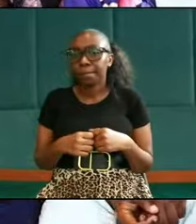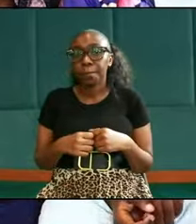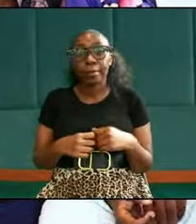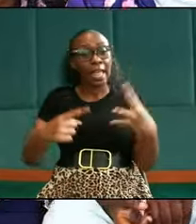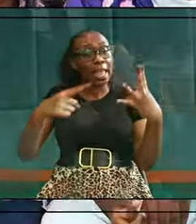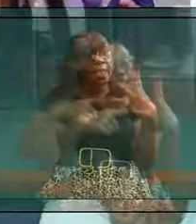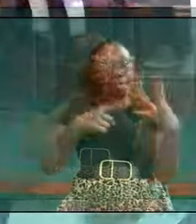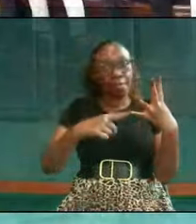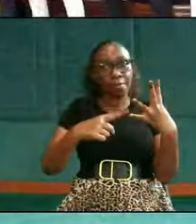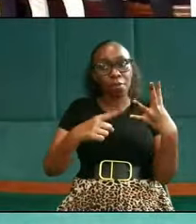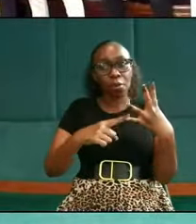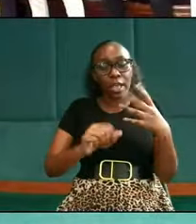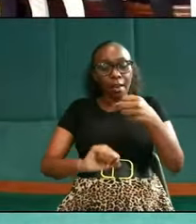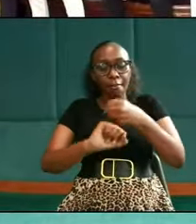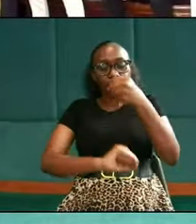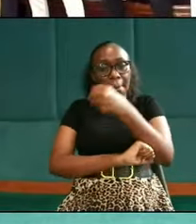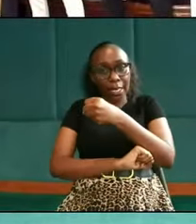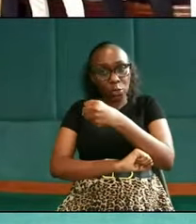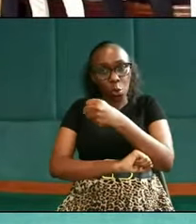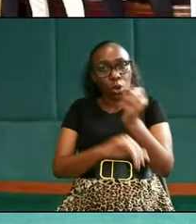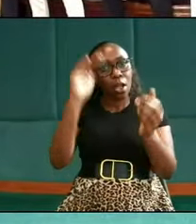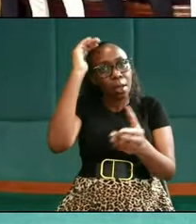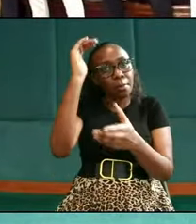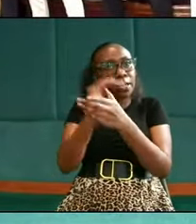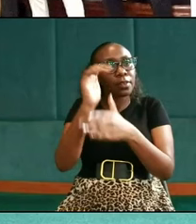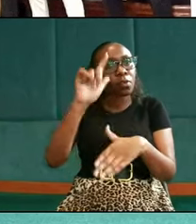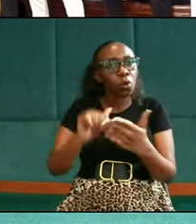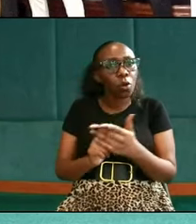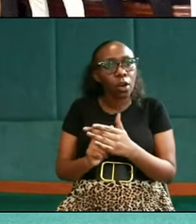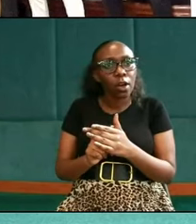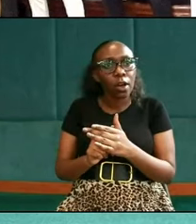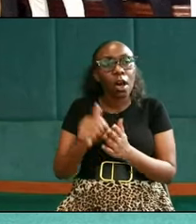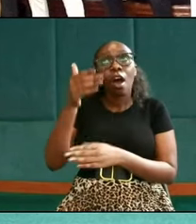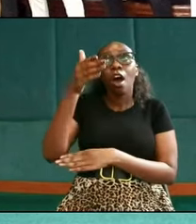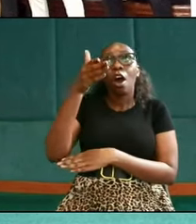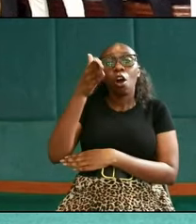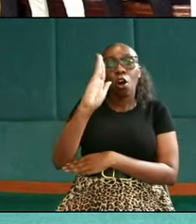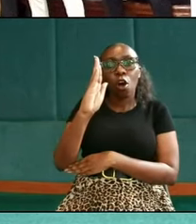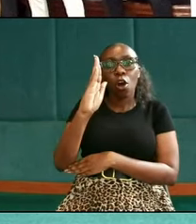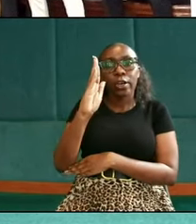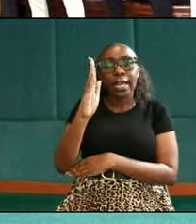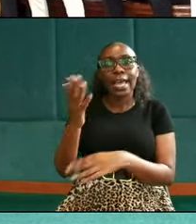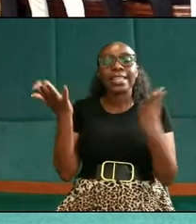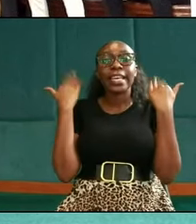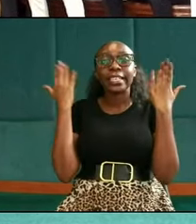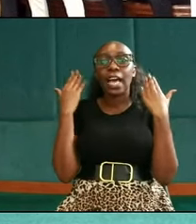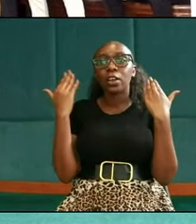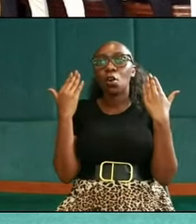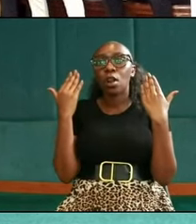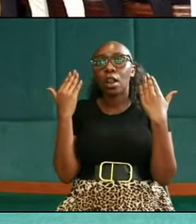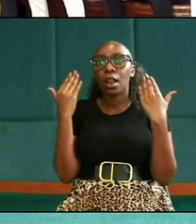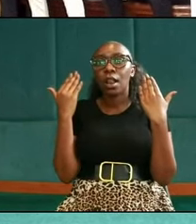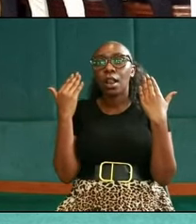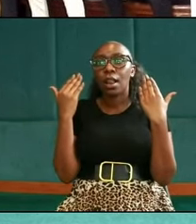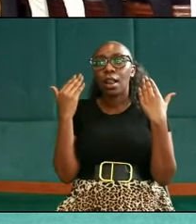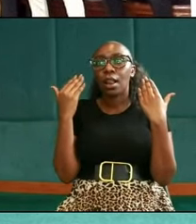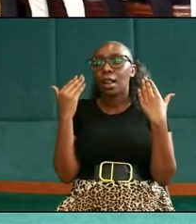The fourth fundamental belief is God the Eternal Son become